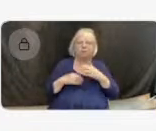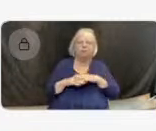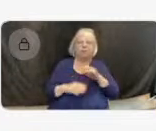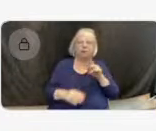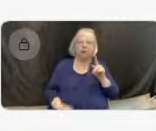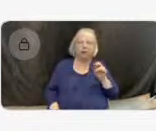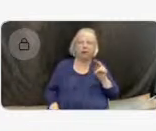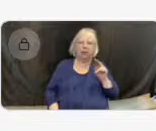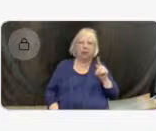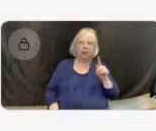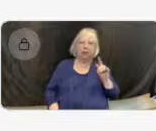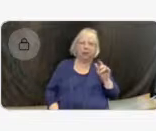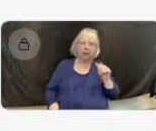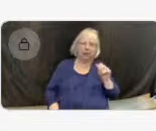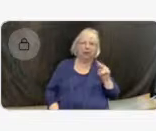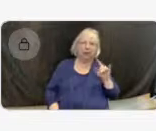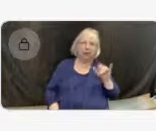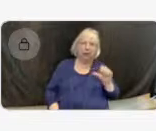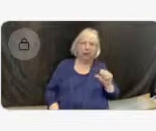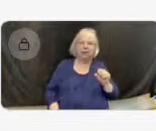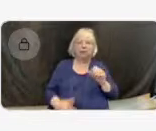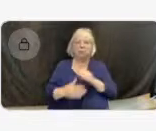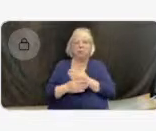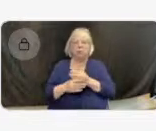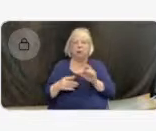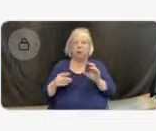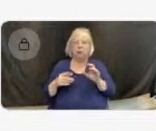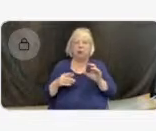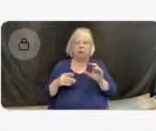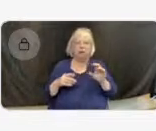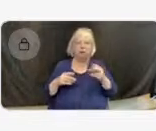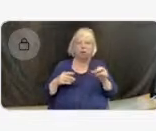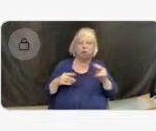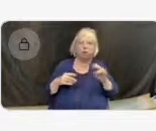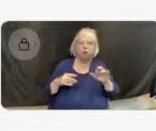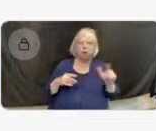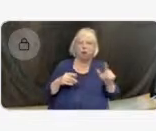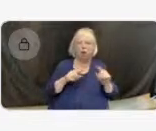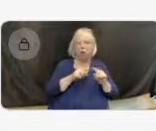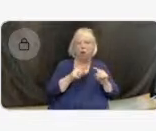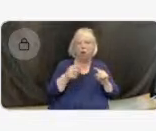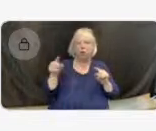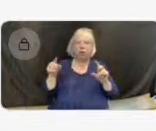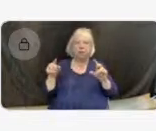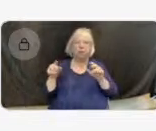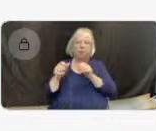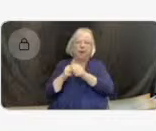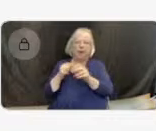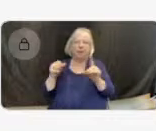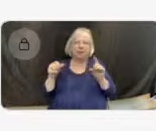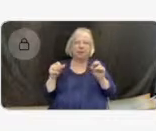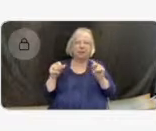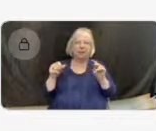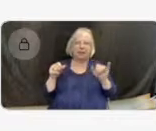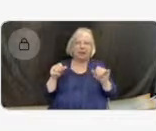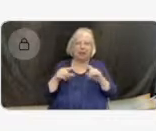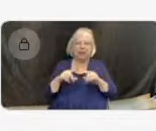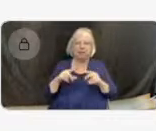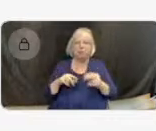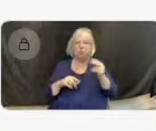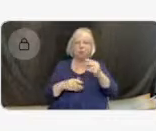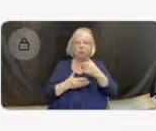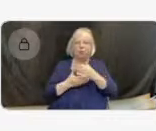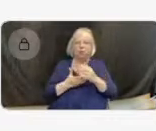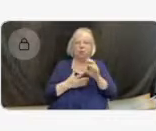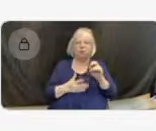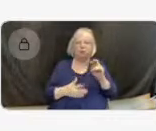between Chenal and then up to Denny and past Denny Road in the northern part of the county,